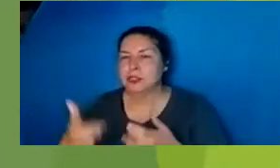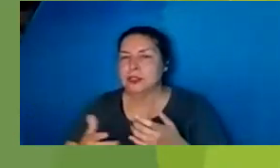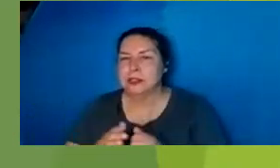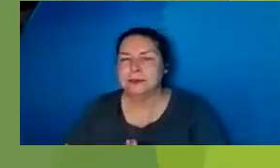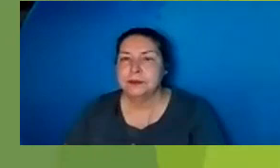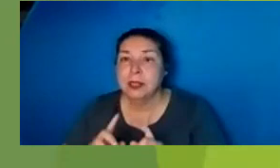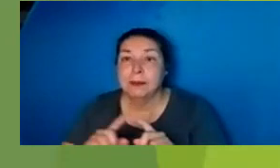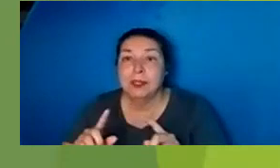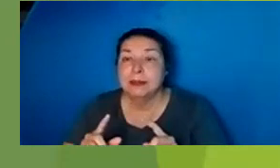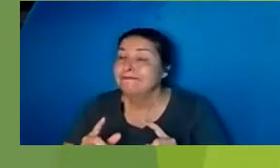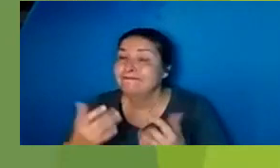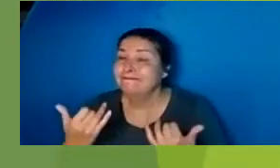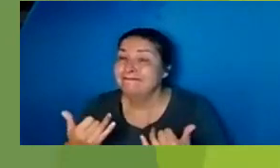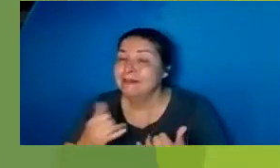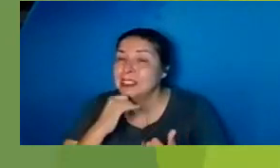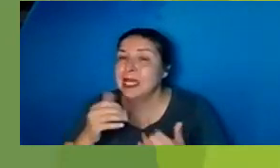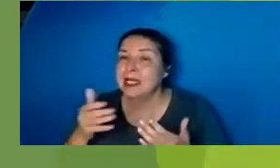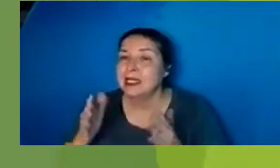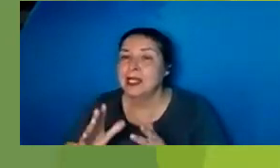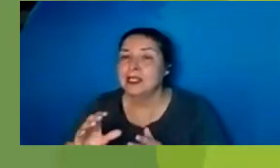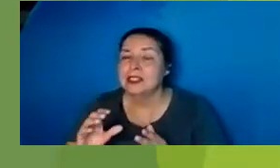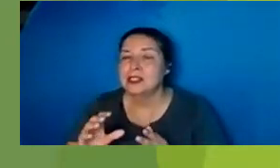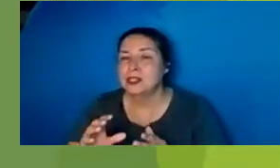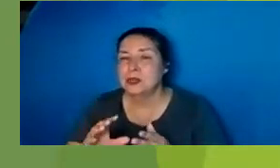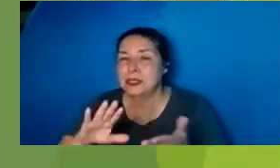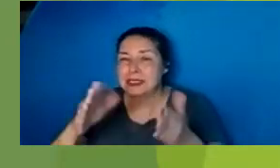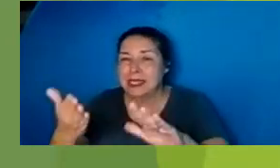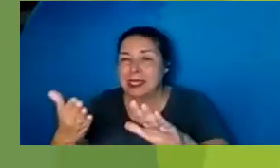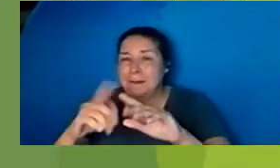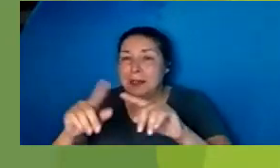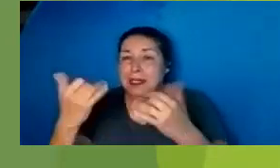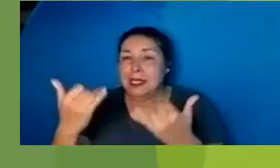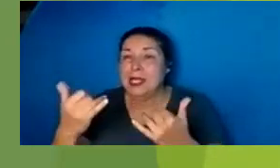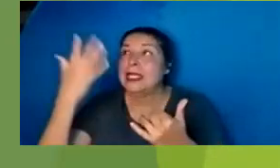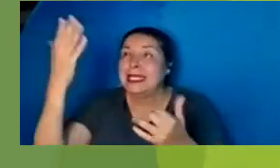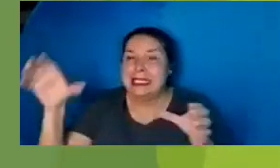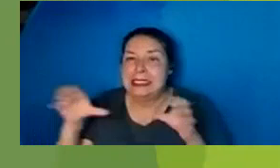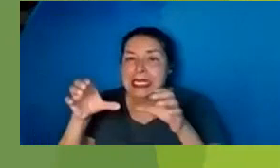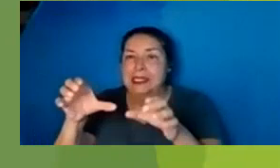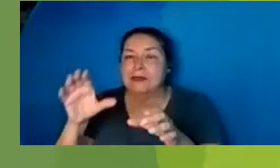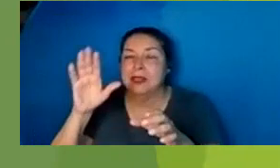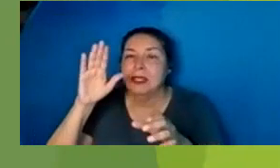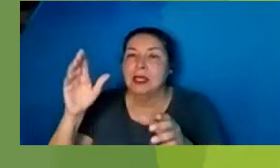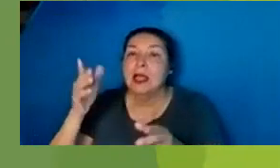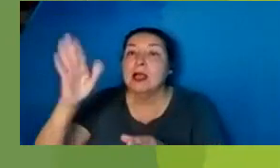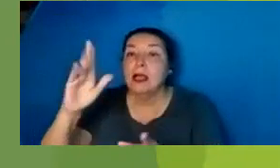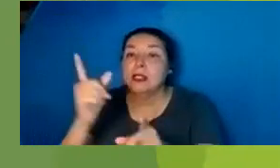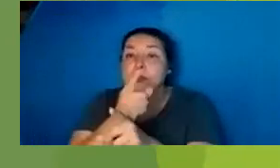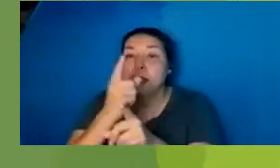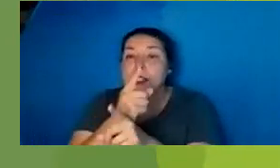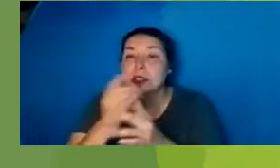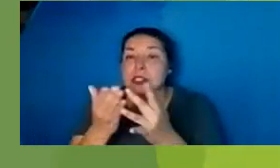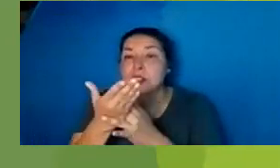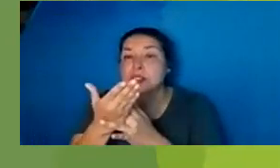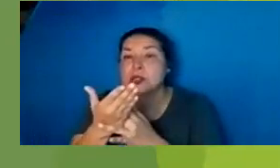to spoil and perish, but now he has acted. The righteousness of God is by faith in